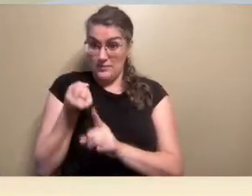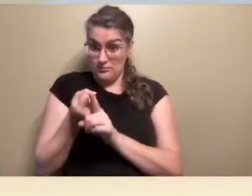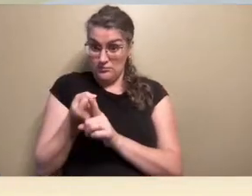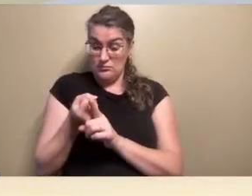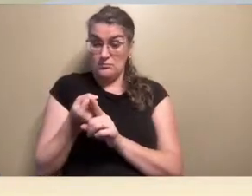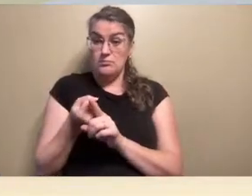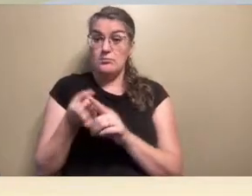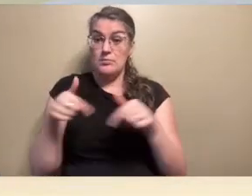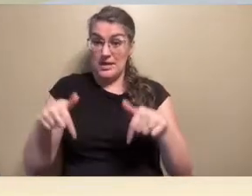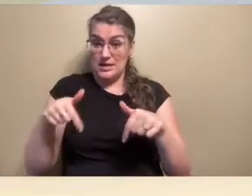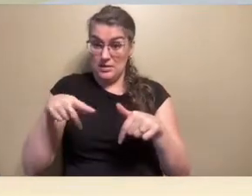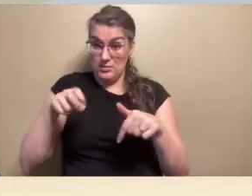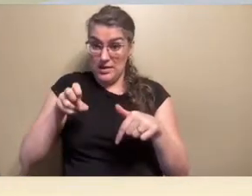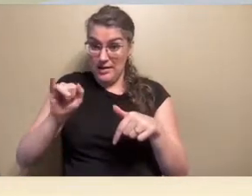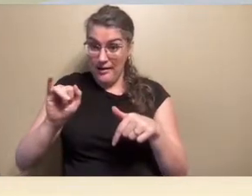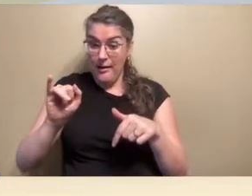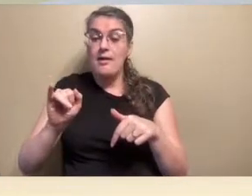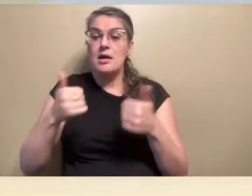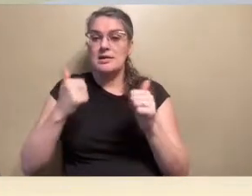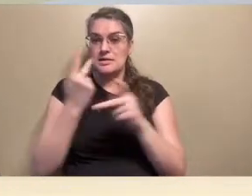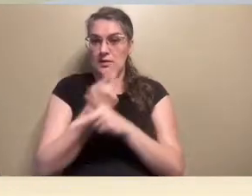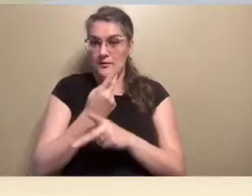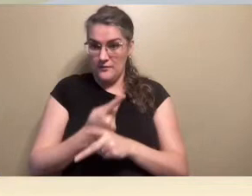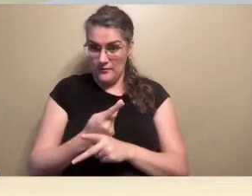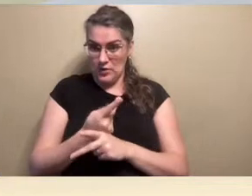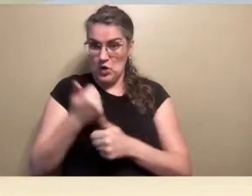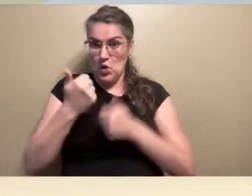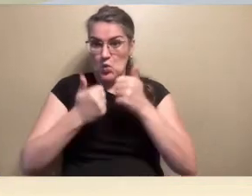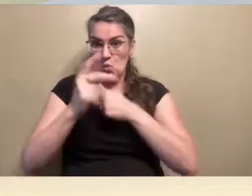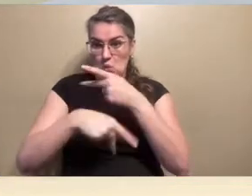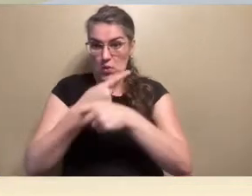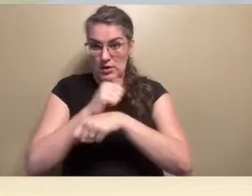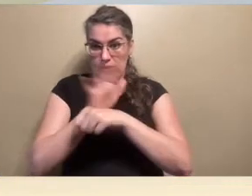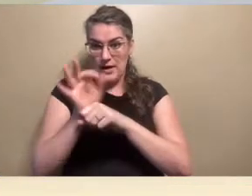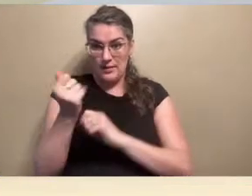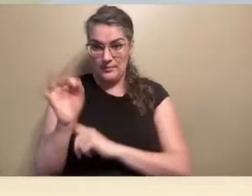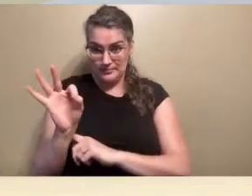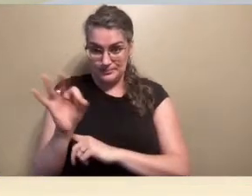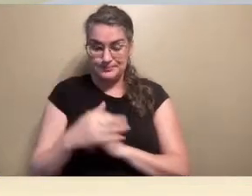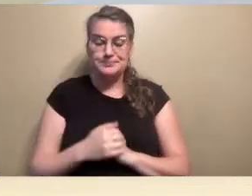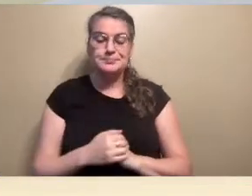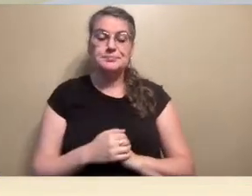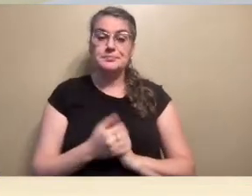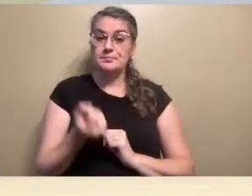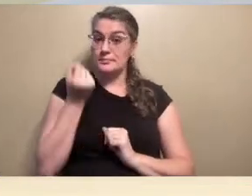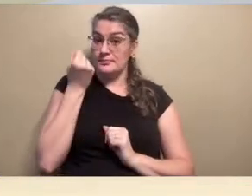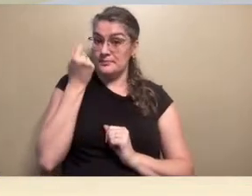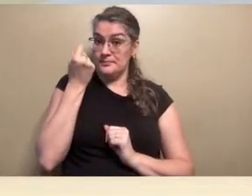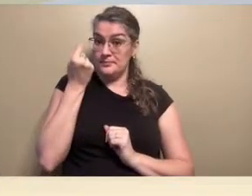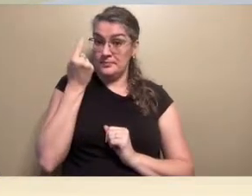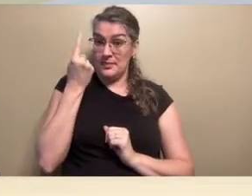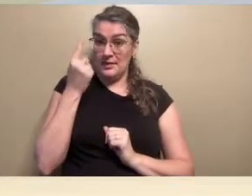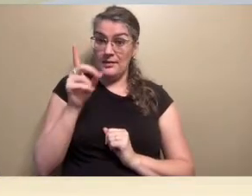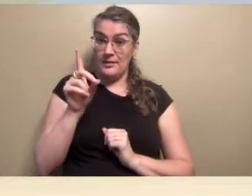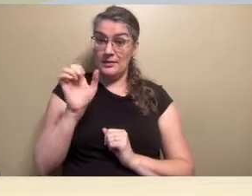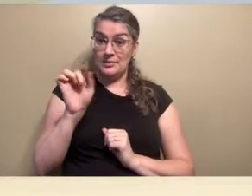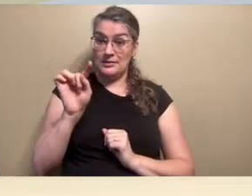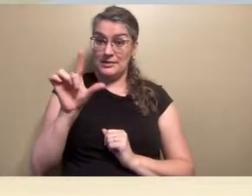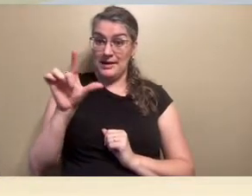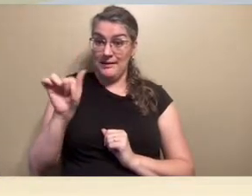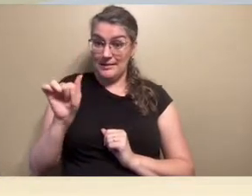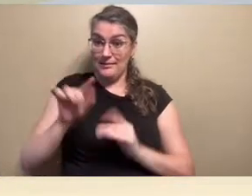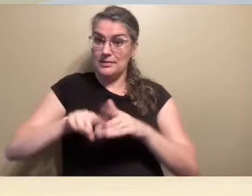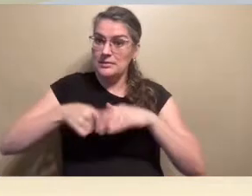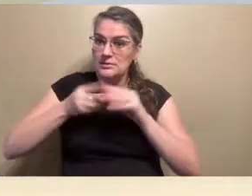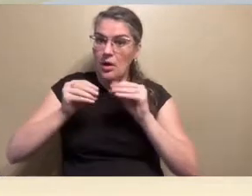The latest national modeling suggests a potential 4th wave of COVID-19, mainly driven by the Delta variant, with a surge of